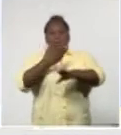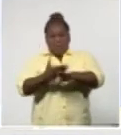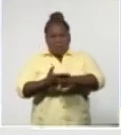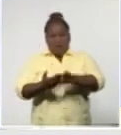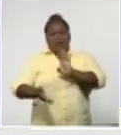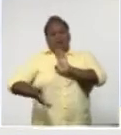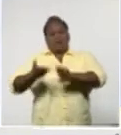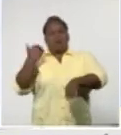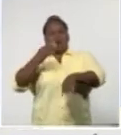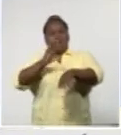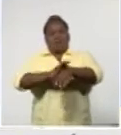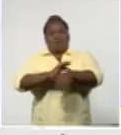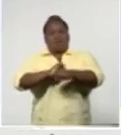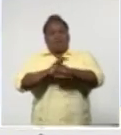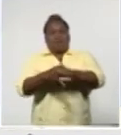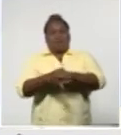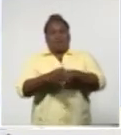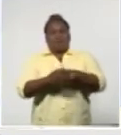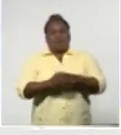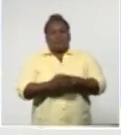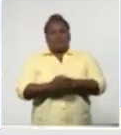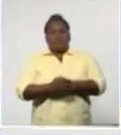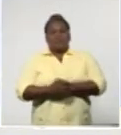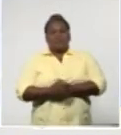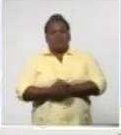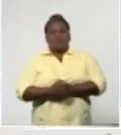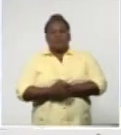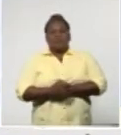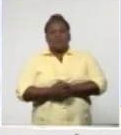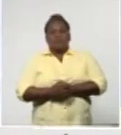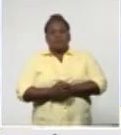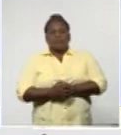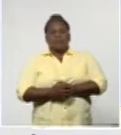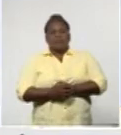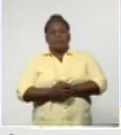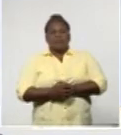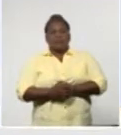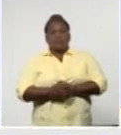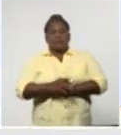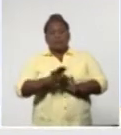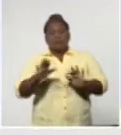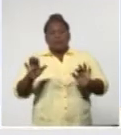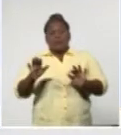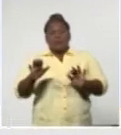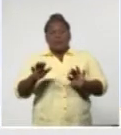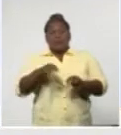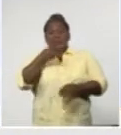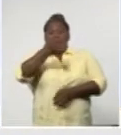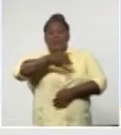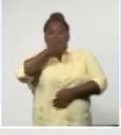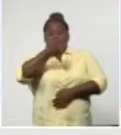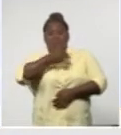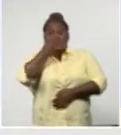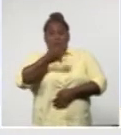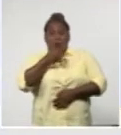even 40 days who have not reported cases. And as it is known, they are already implementing phase 1 of